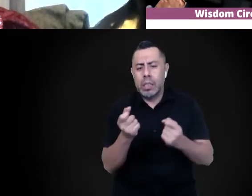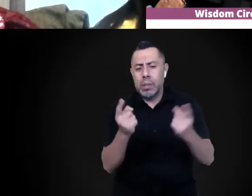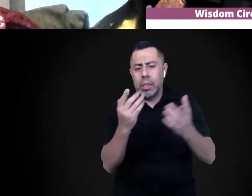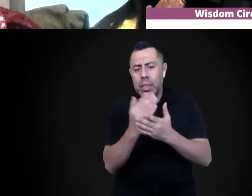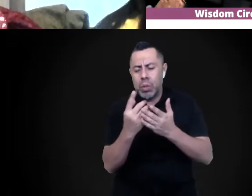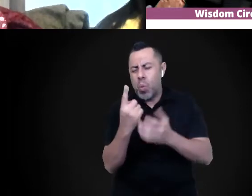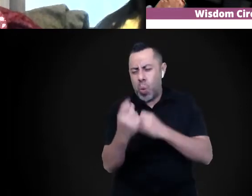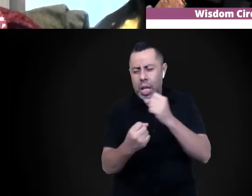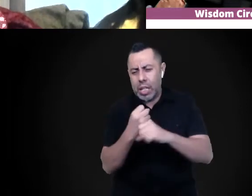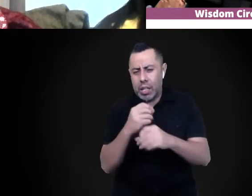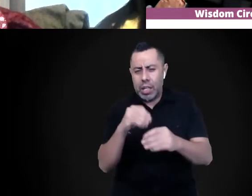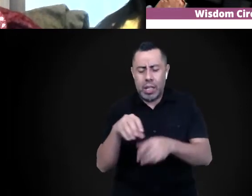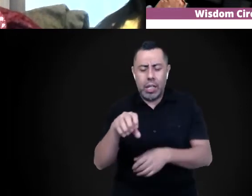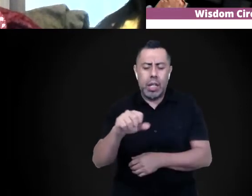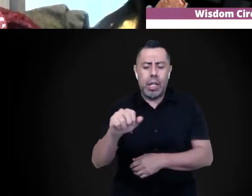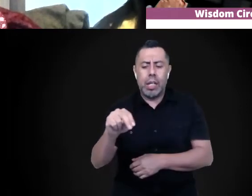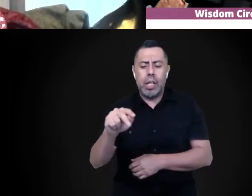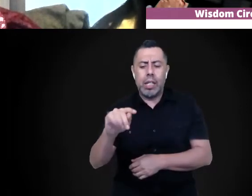dad.